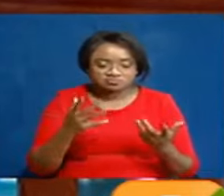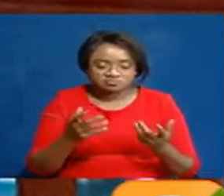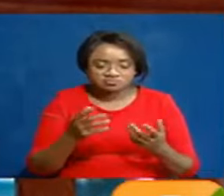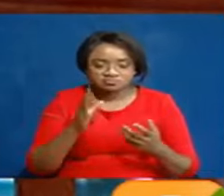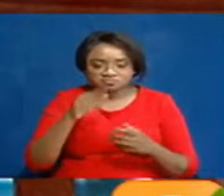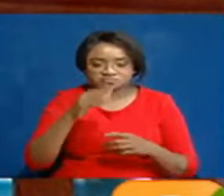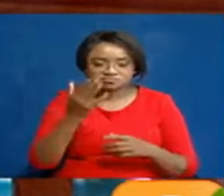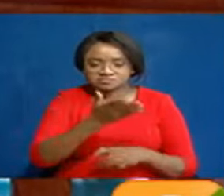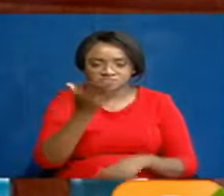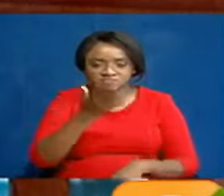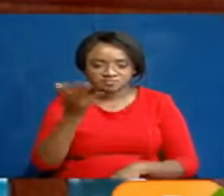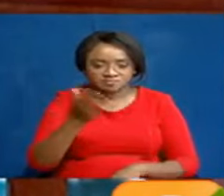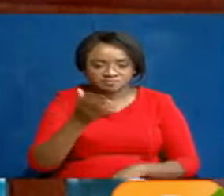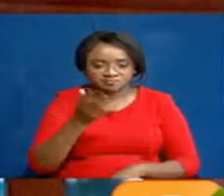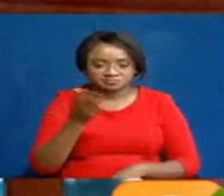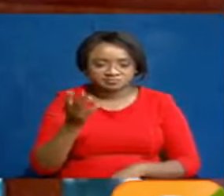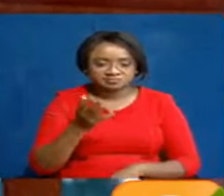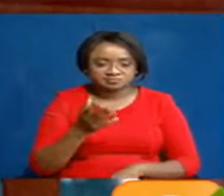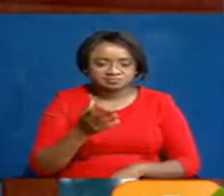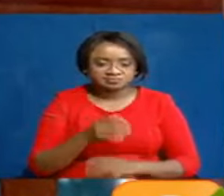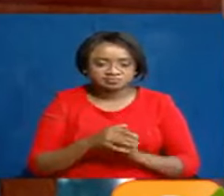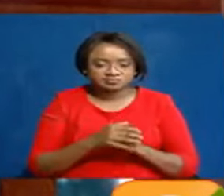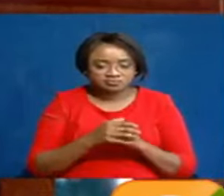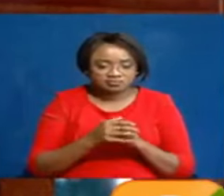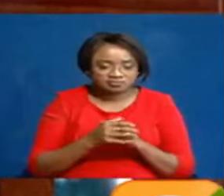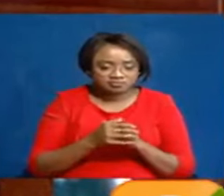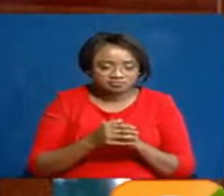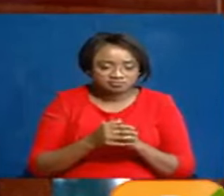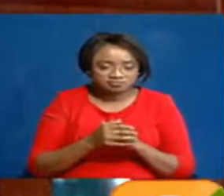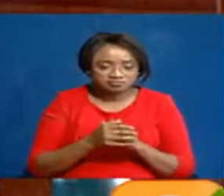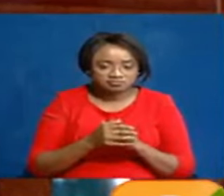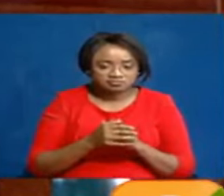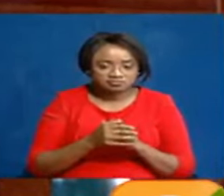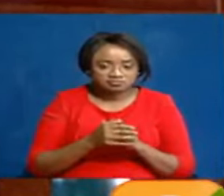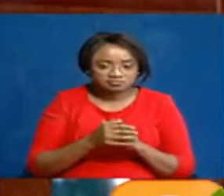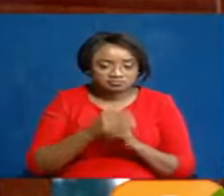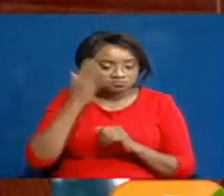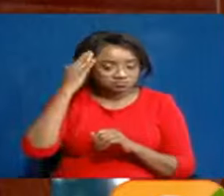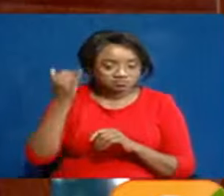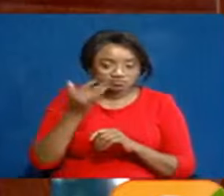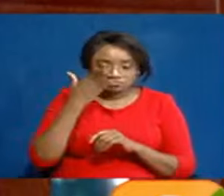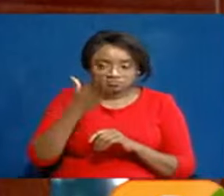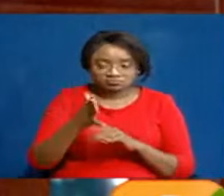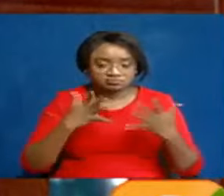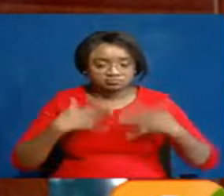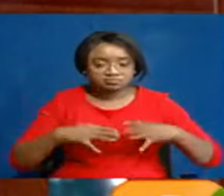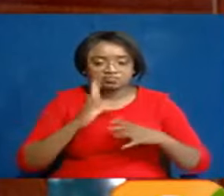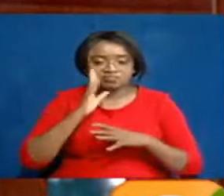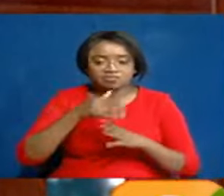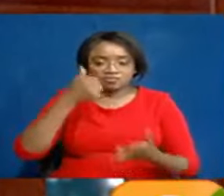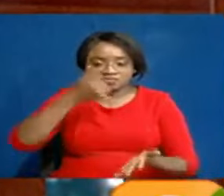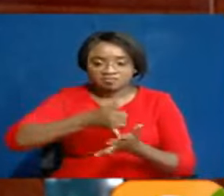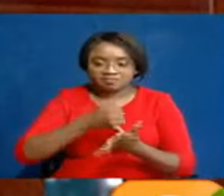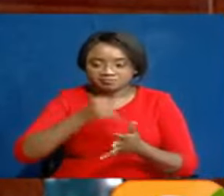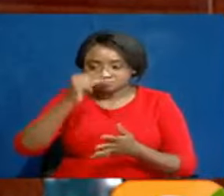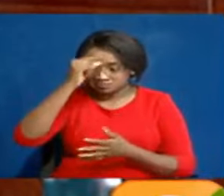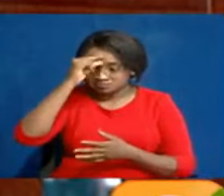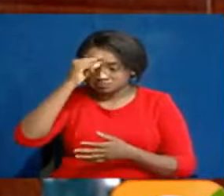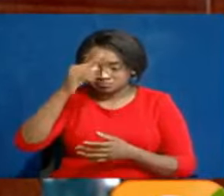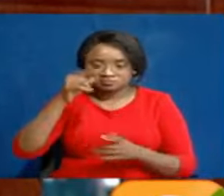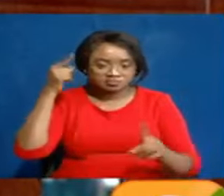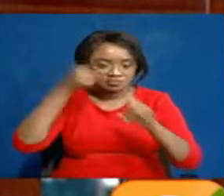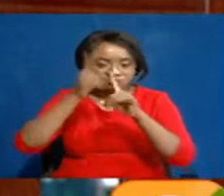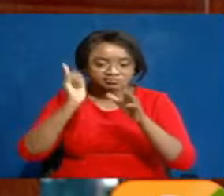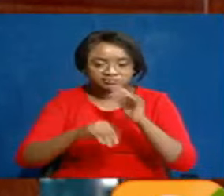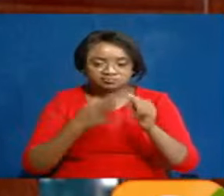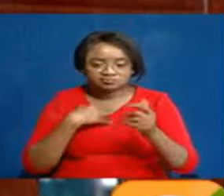spaces, in the informal landscapes, where people are going into government to do business